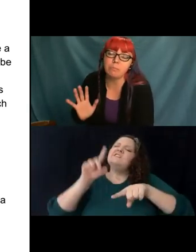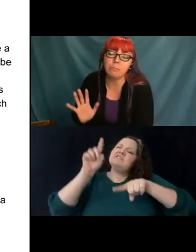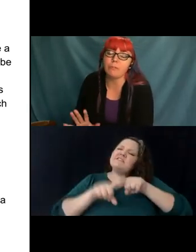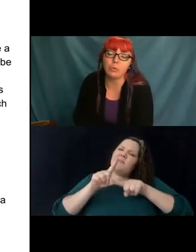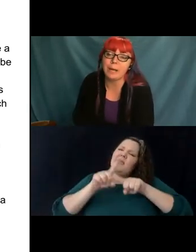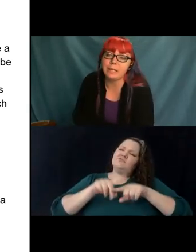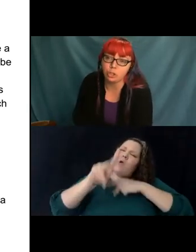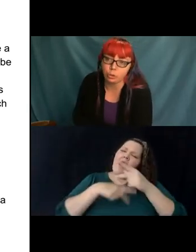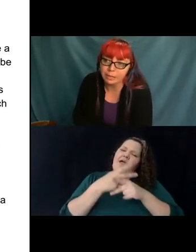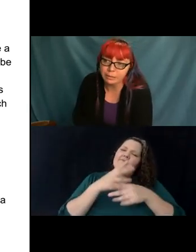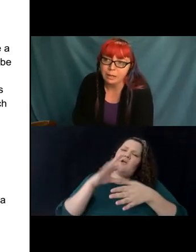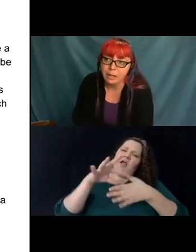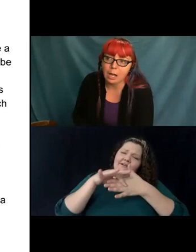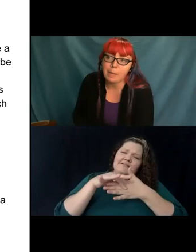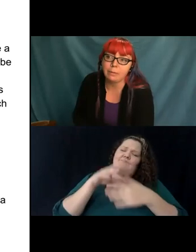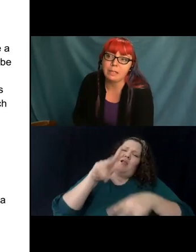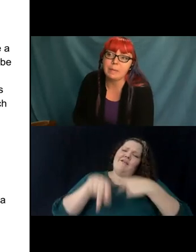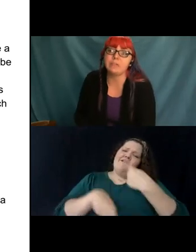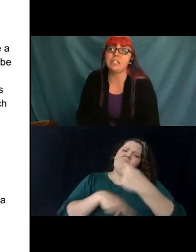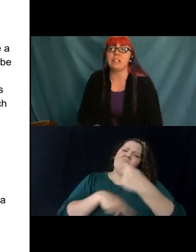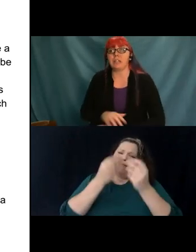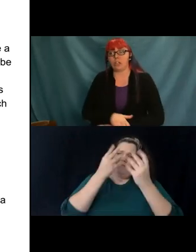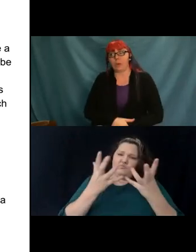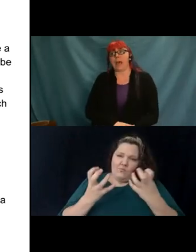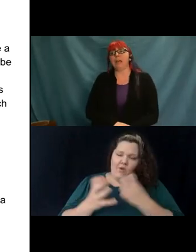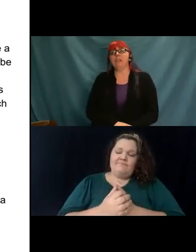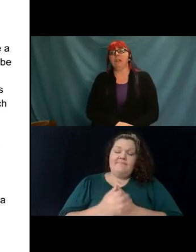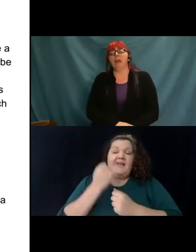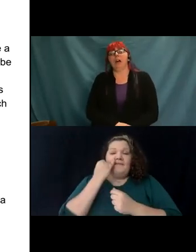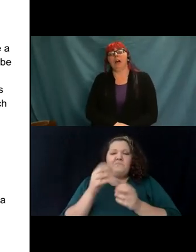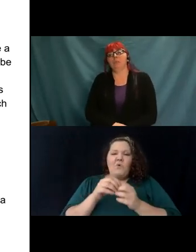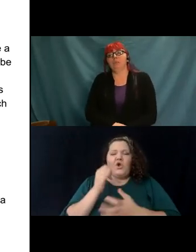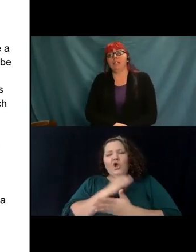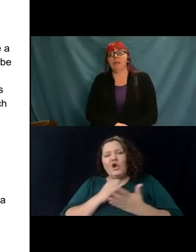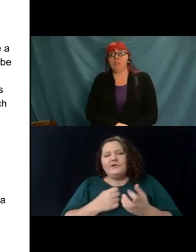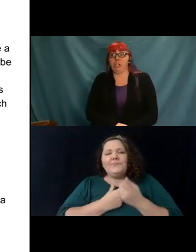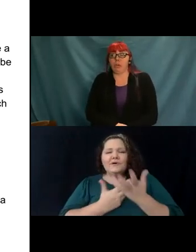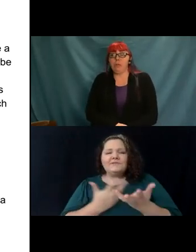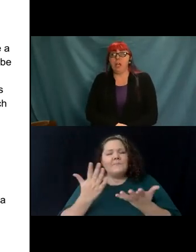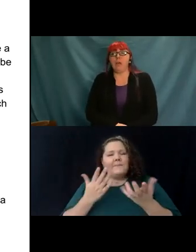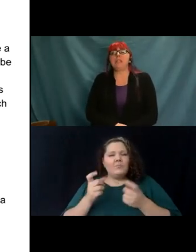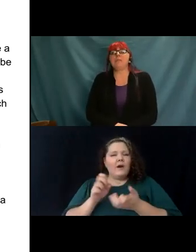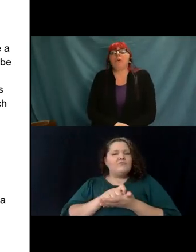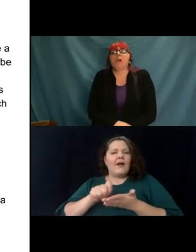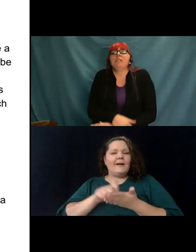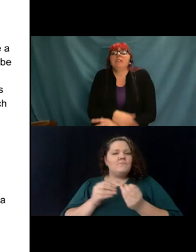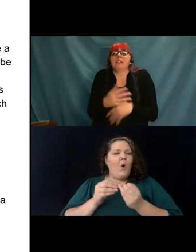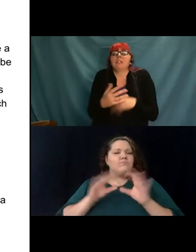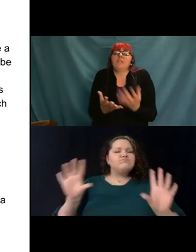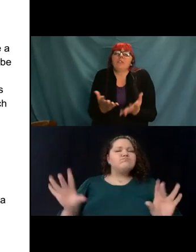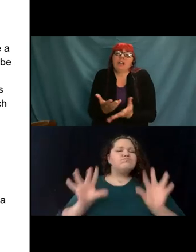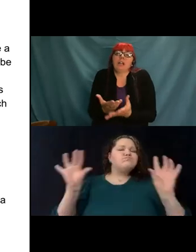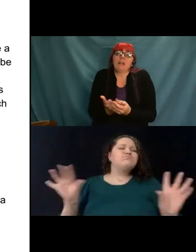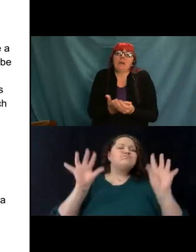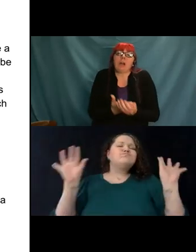no perfect way to do it. The amount of detail that you add is up to you. I mean, the more artistic,